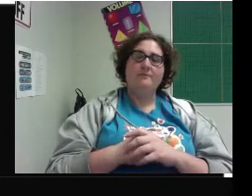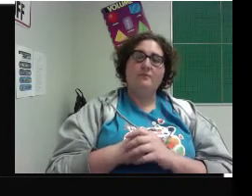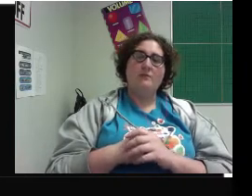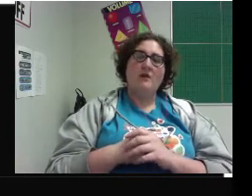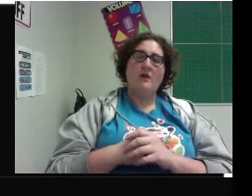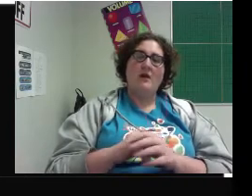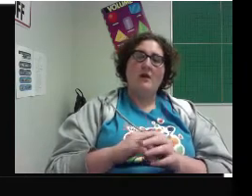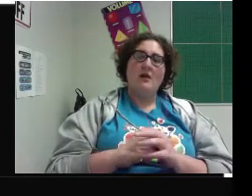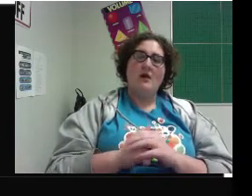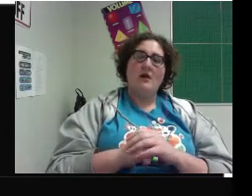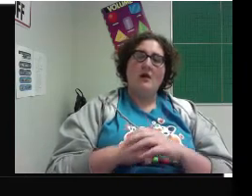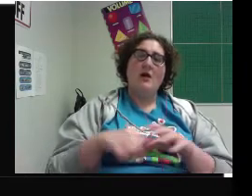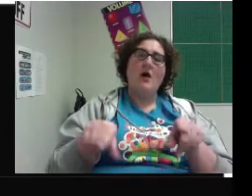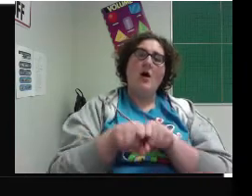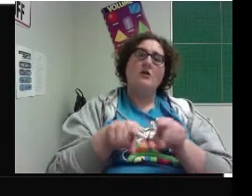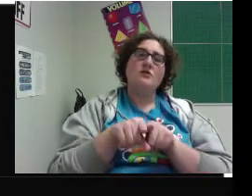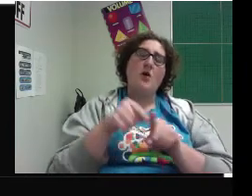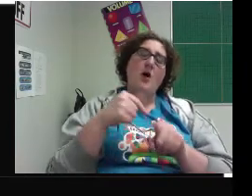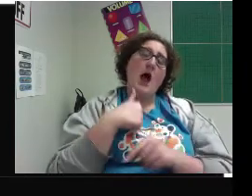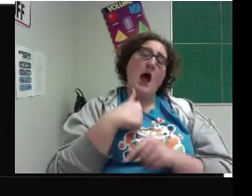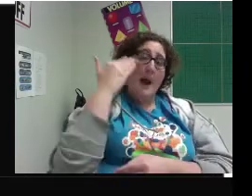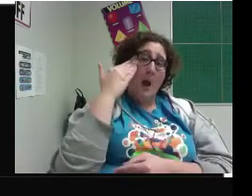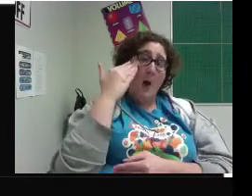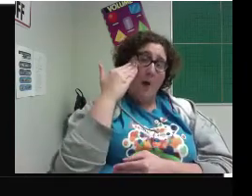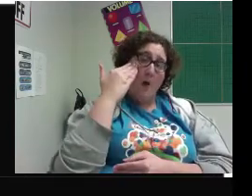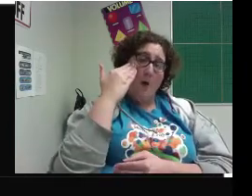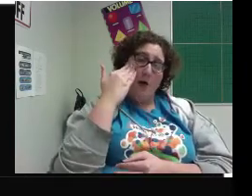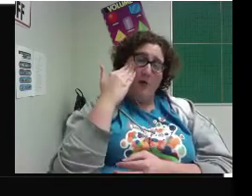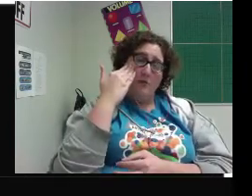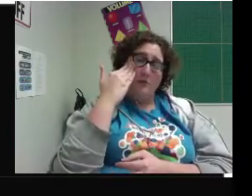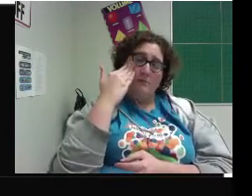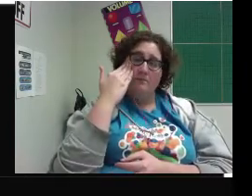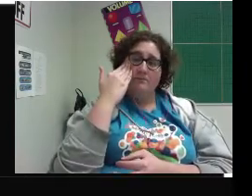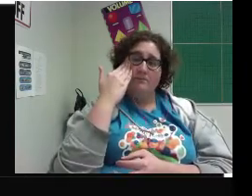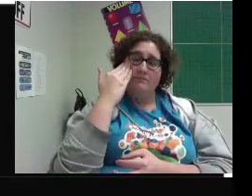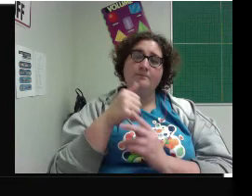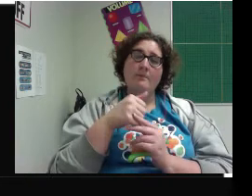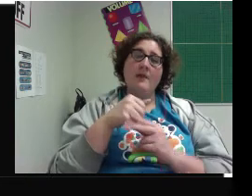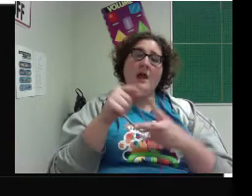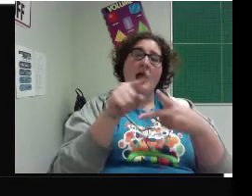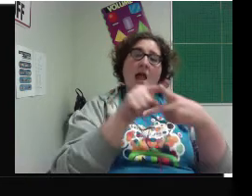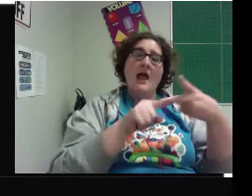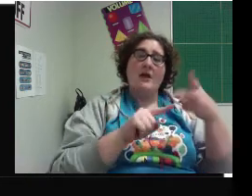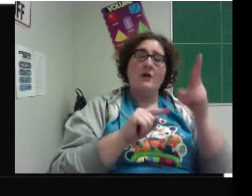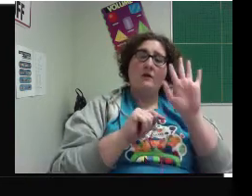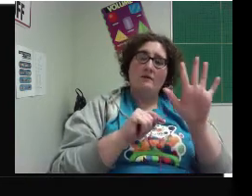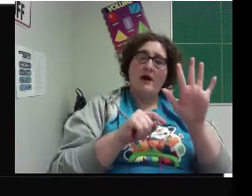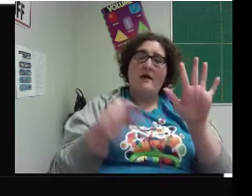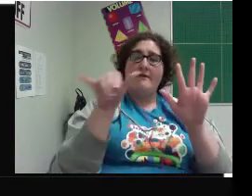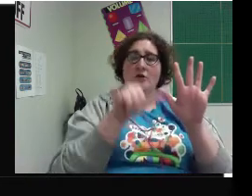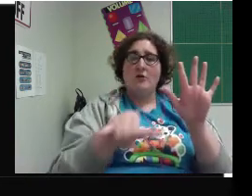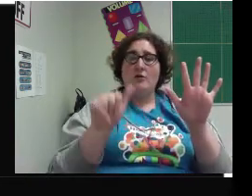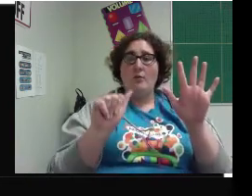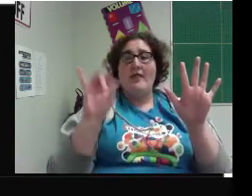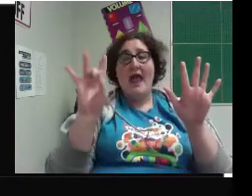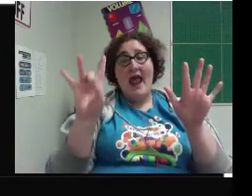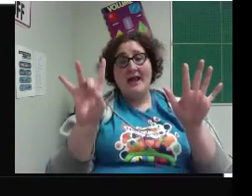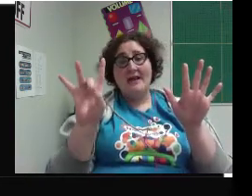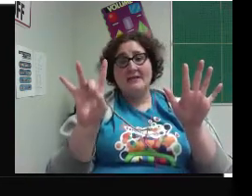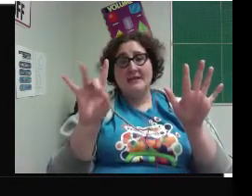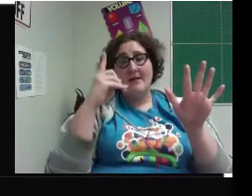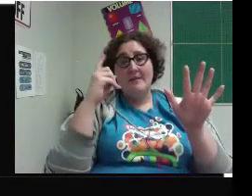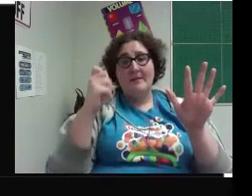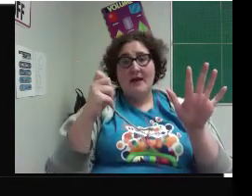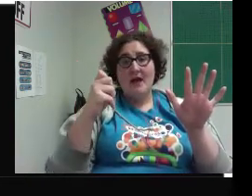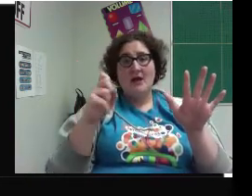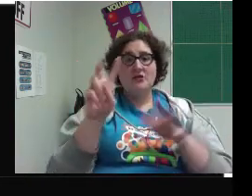let's see. I also know that angle 5 is congruent to angle 8 by